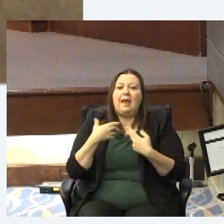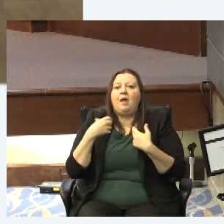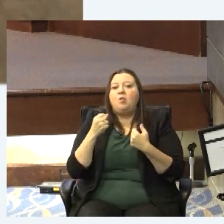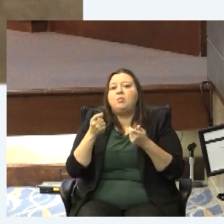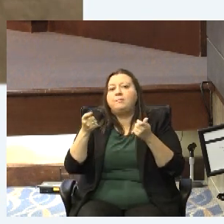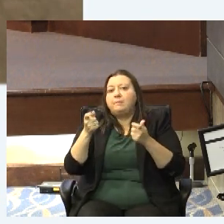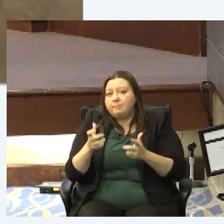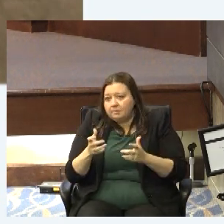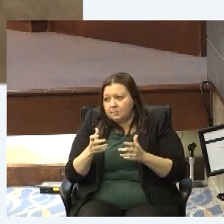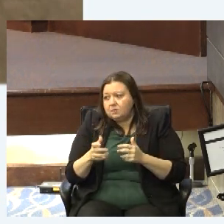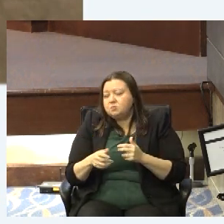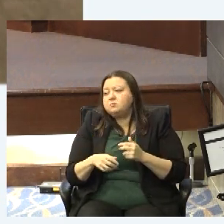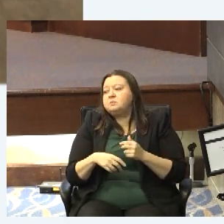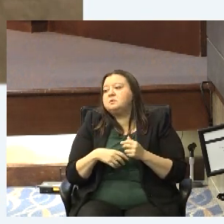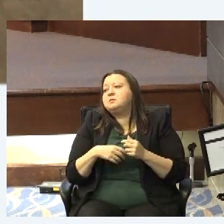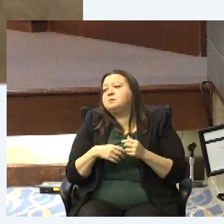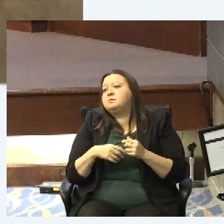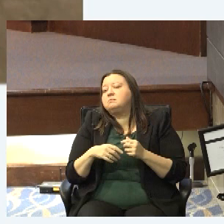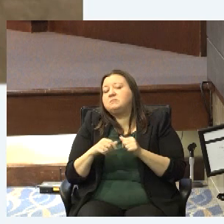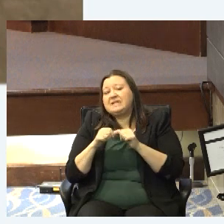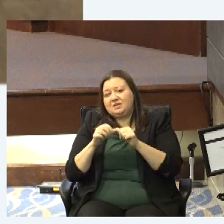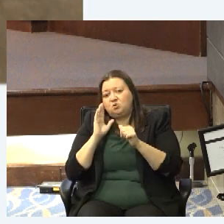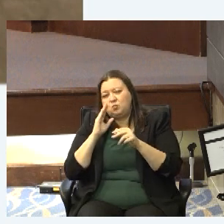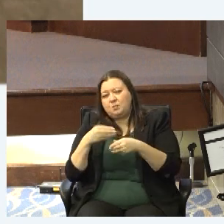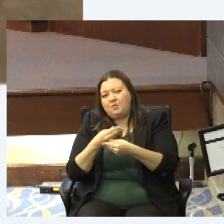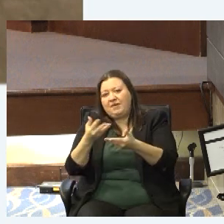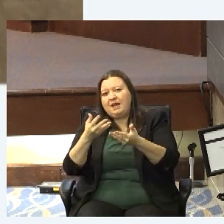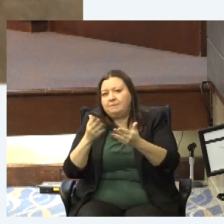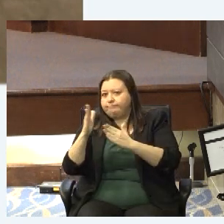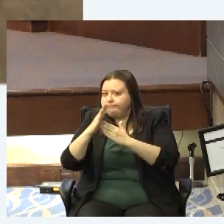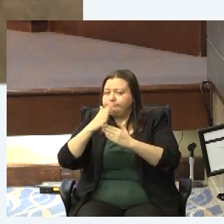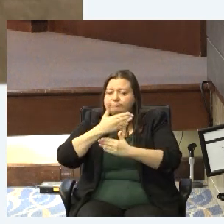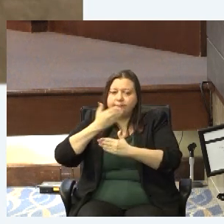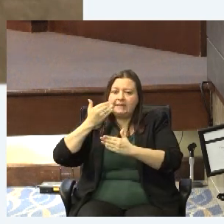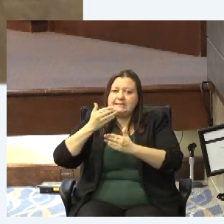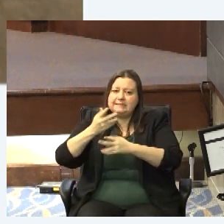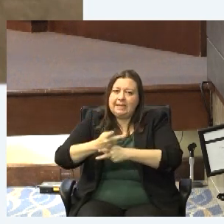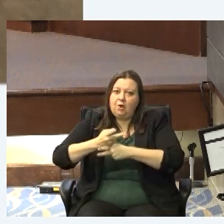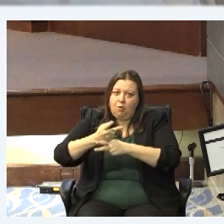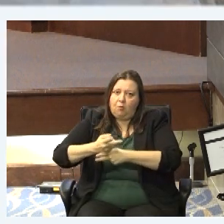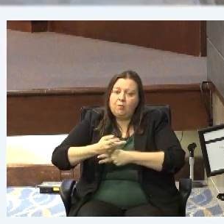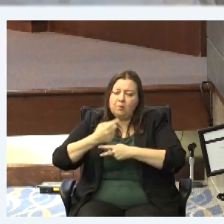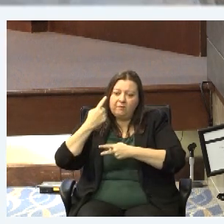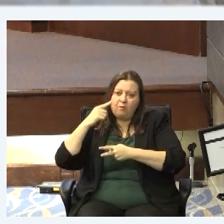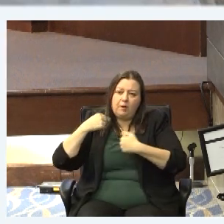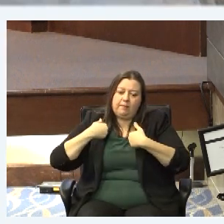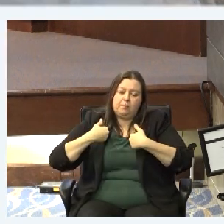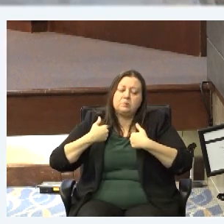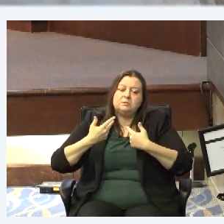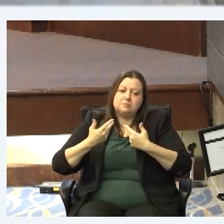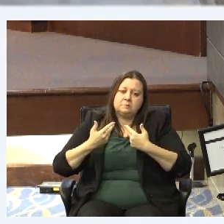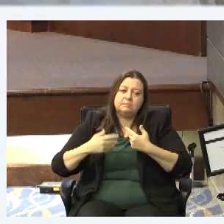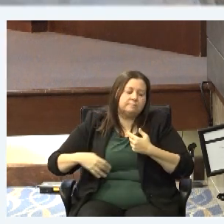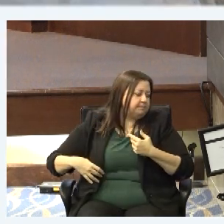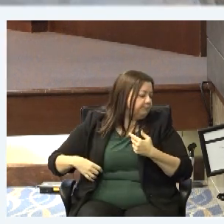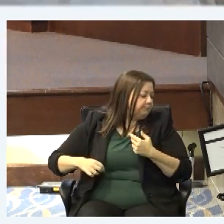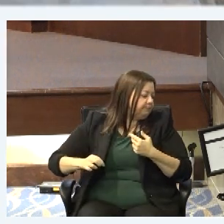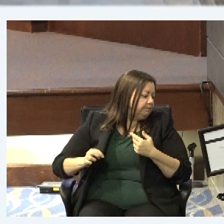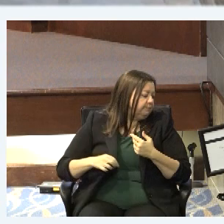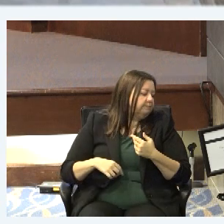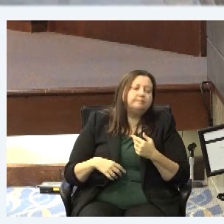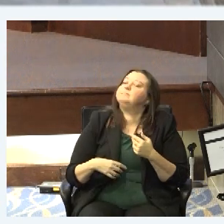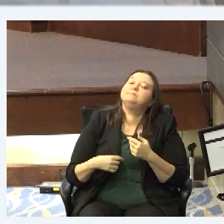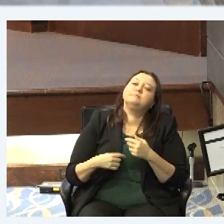management, and to continue to provide excellent care for the animals that live